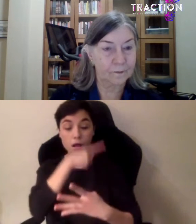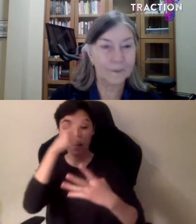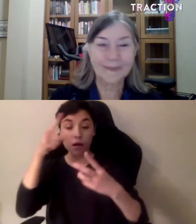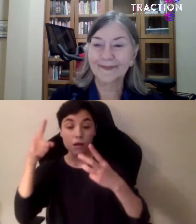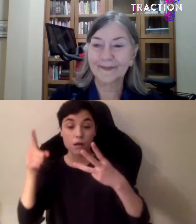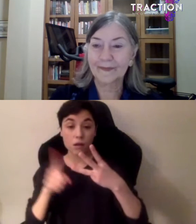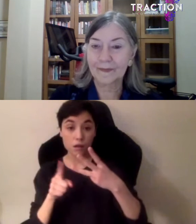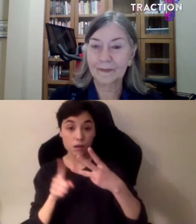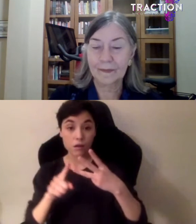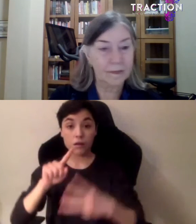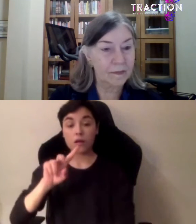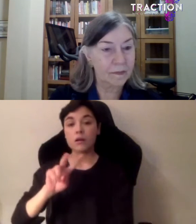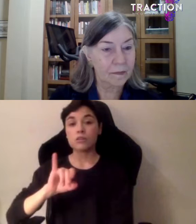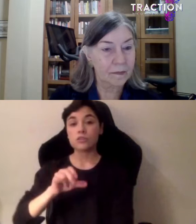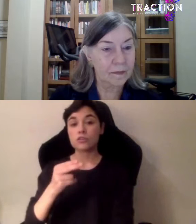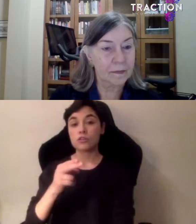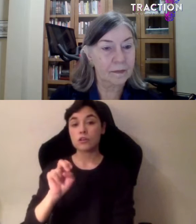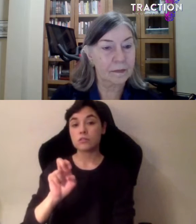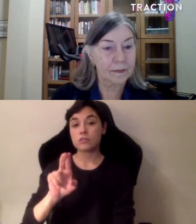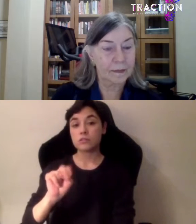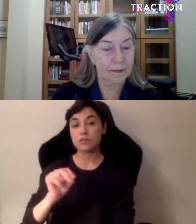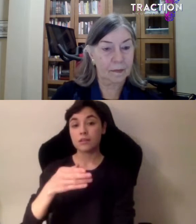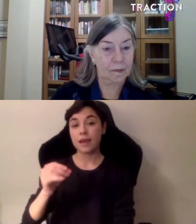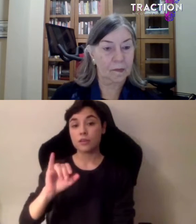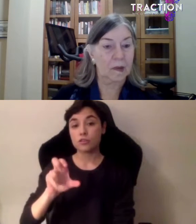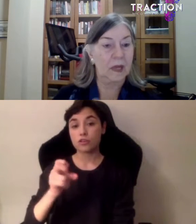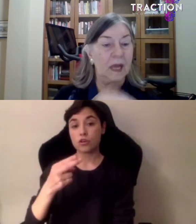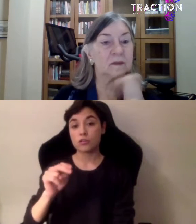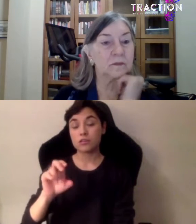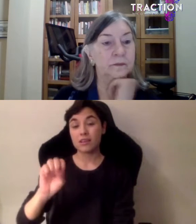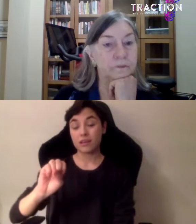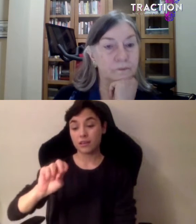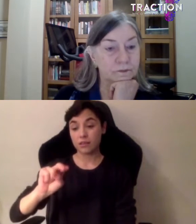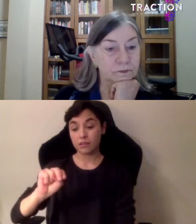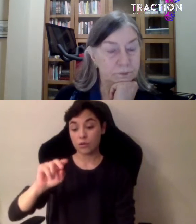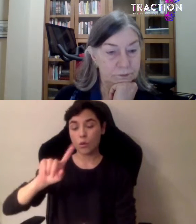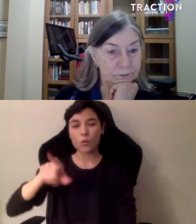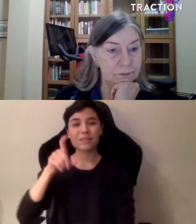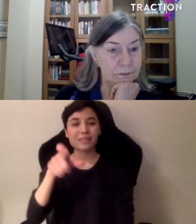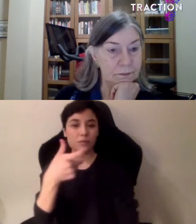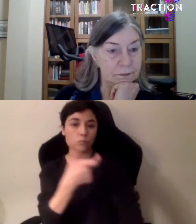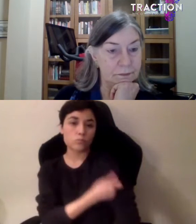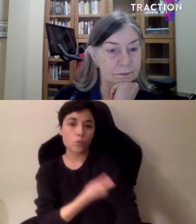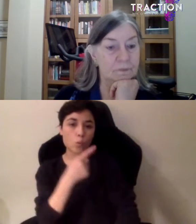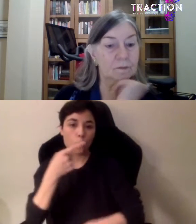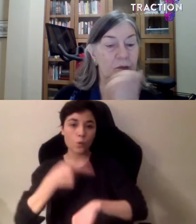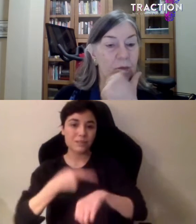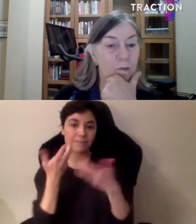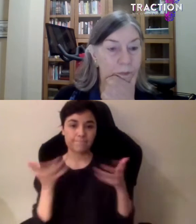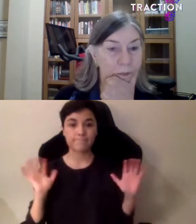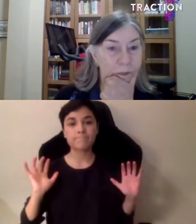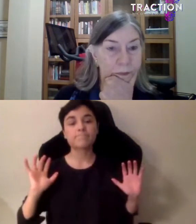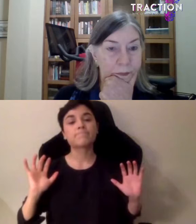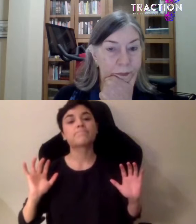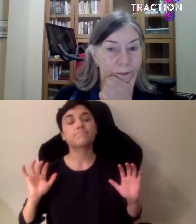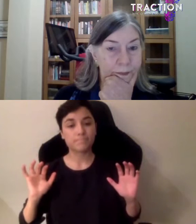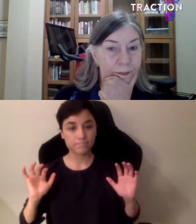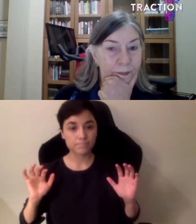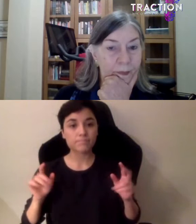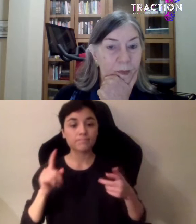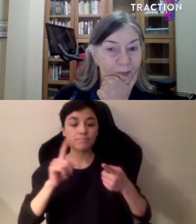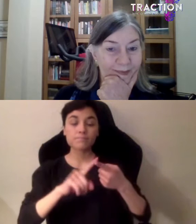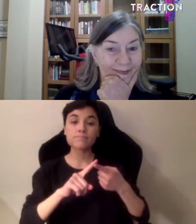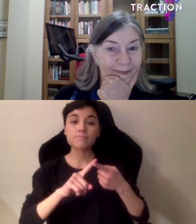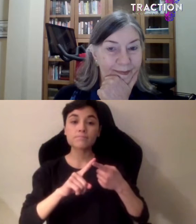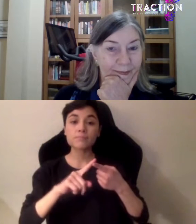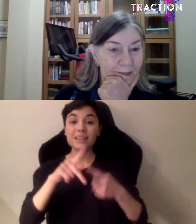Pfizer vaccine was shot at initial appointment, and then 3 weeks later you got your second shot, 3 weeks or later. And then the Moderna was 1 shot